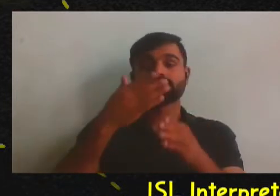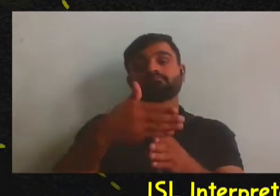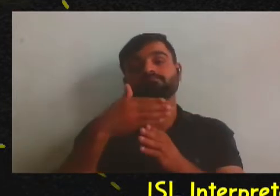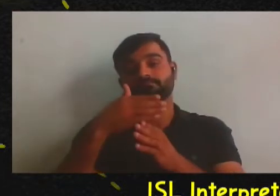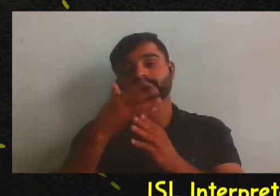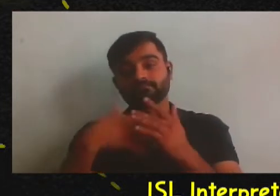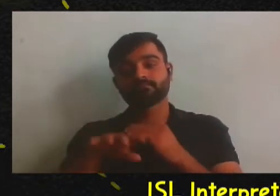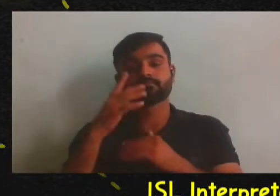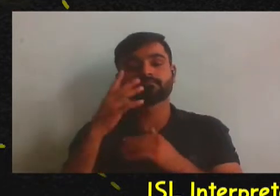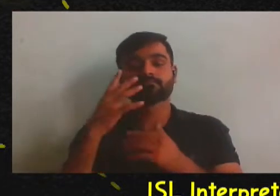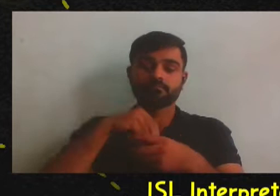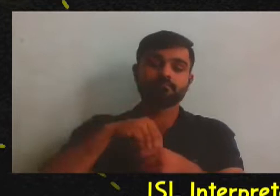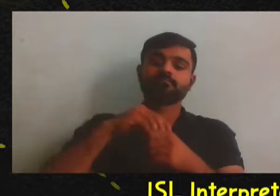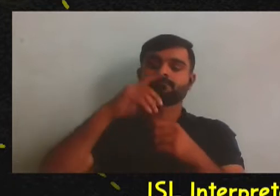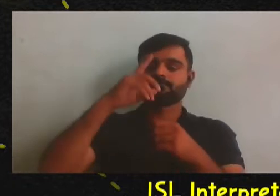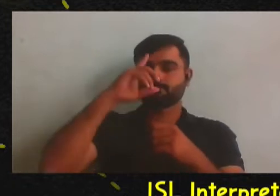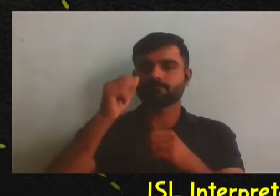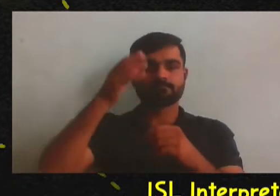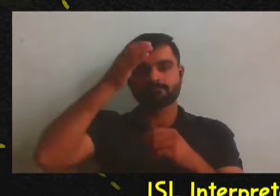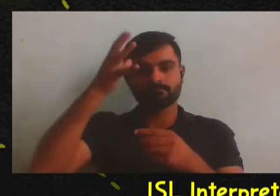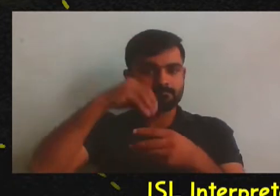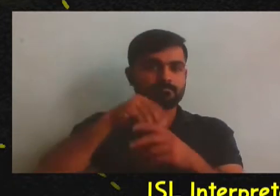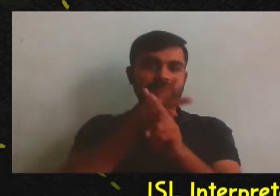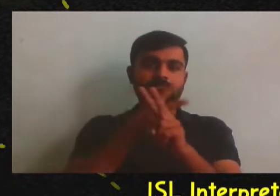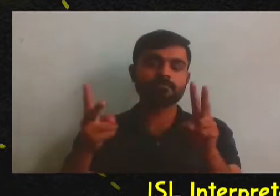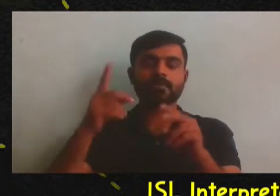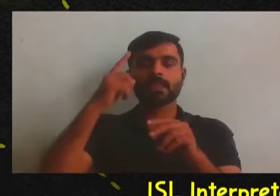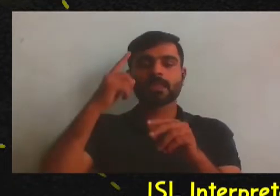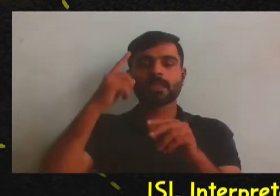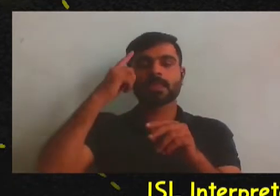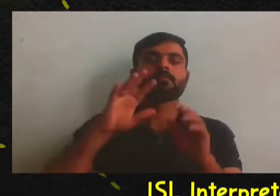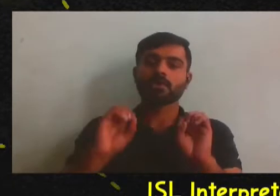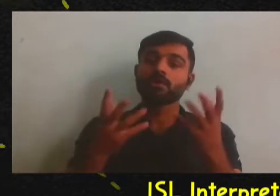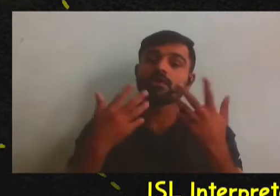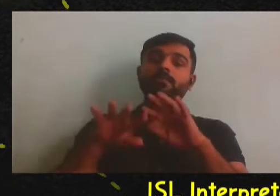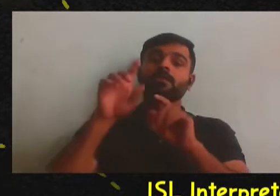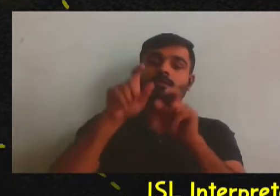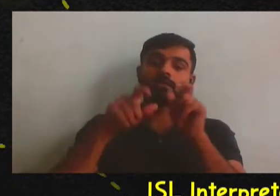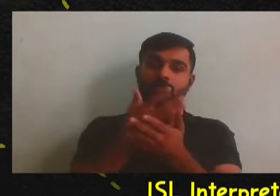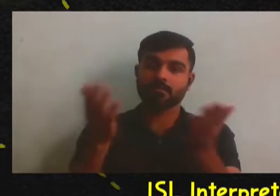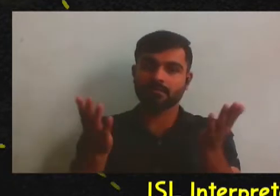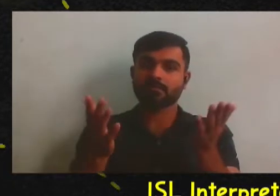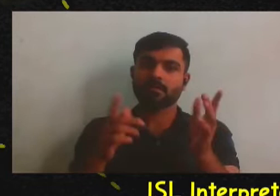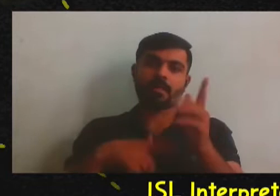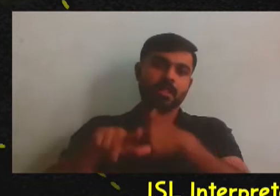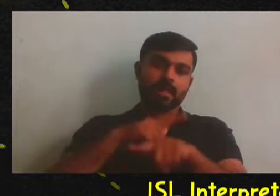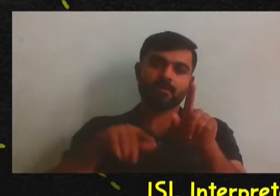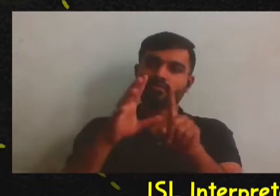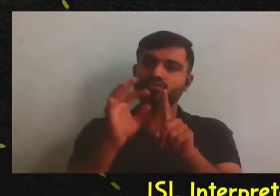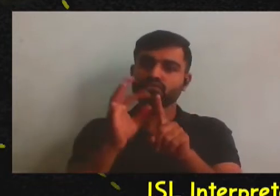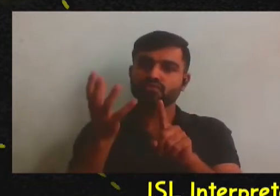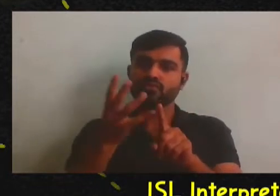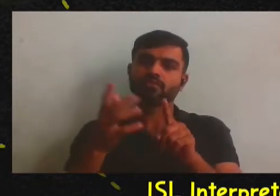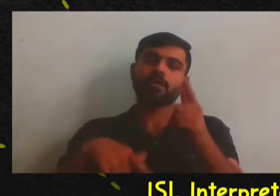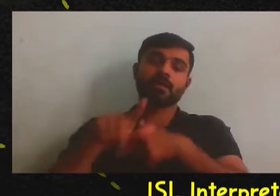keeping anonymity, consent, etc. in mind, and I'll start with you, Biva. language. What are the languages of